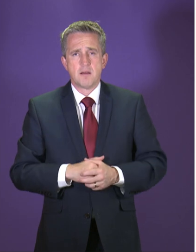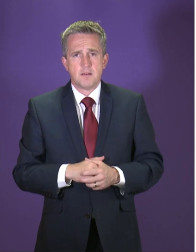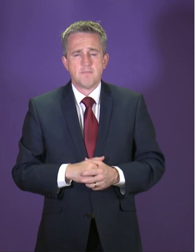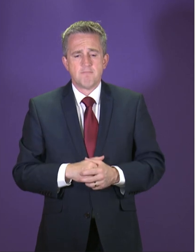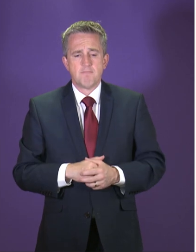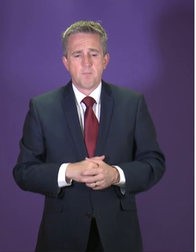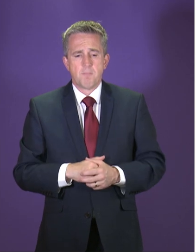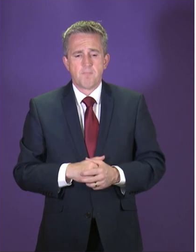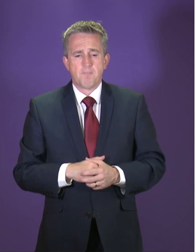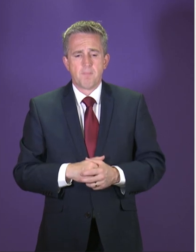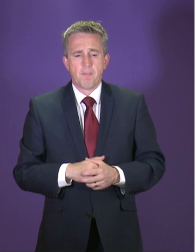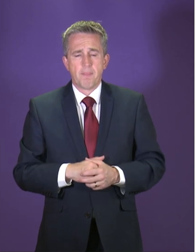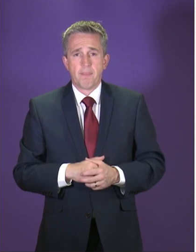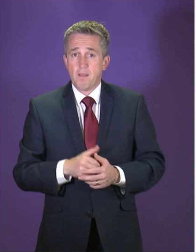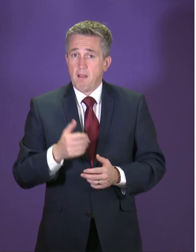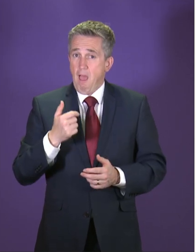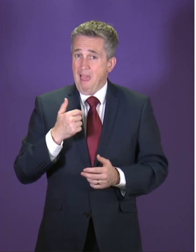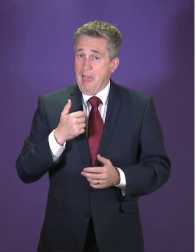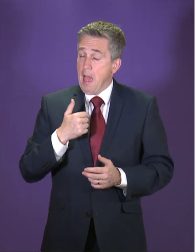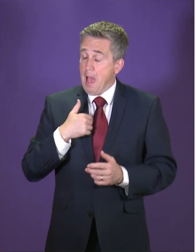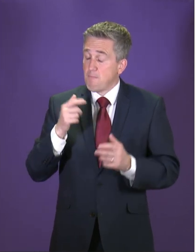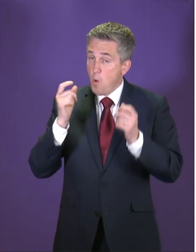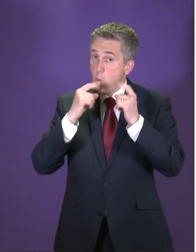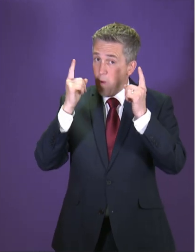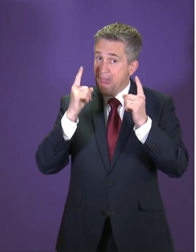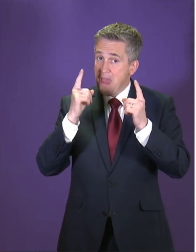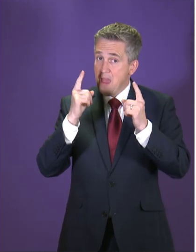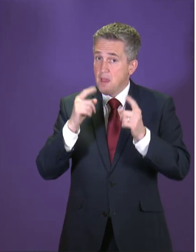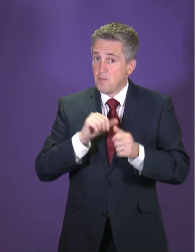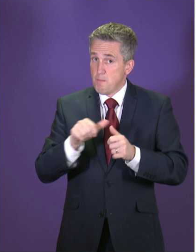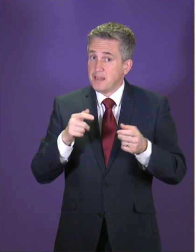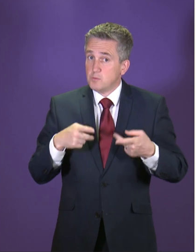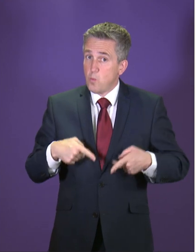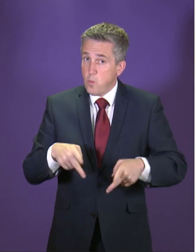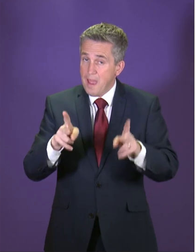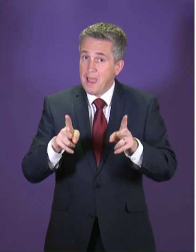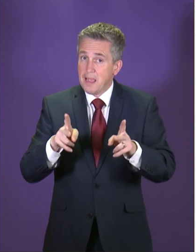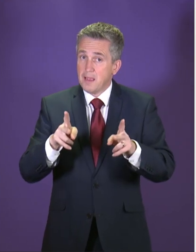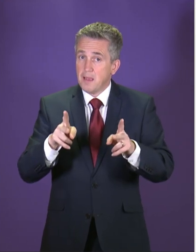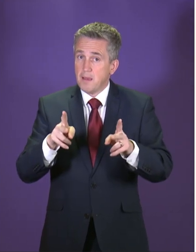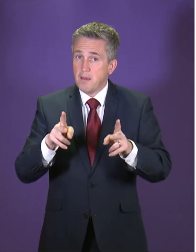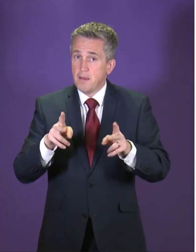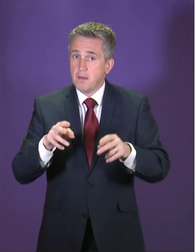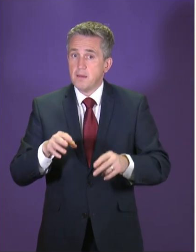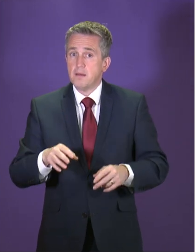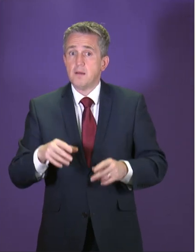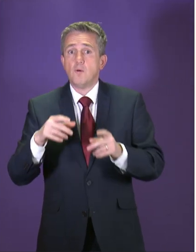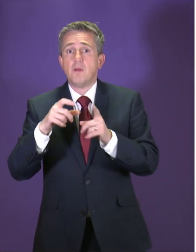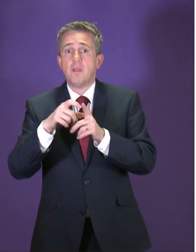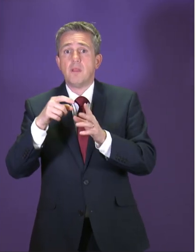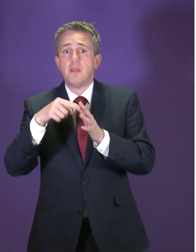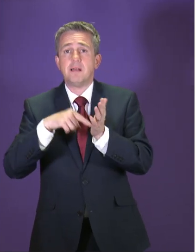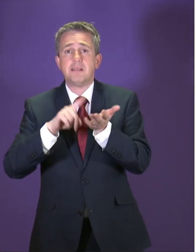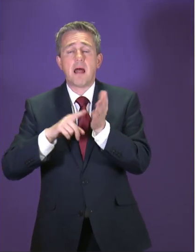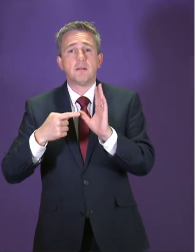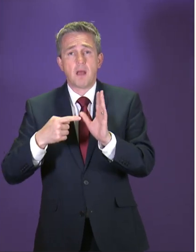I know what is the way. If we'll be a research about all the people living in Delta of